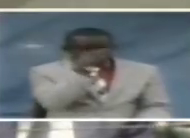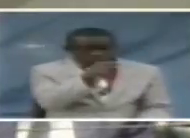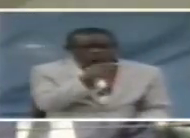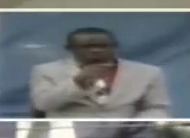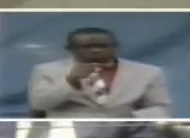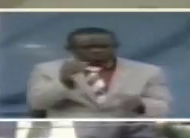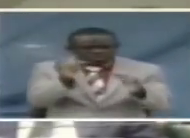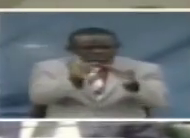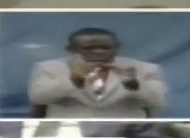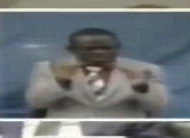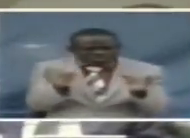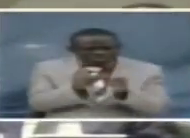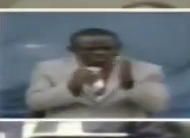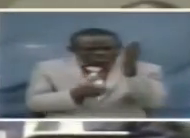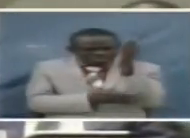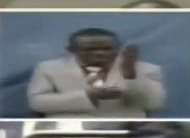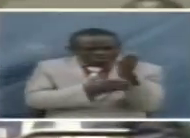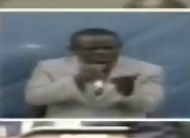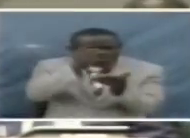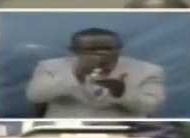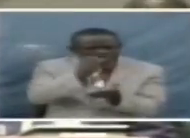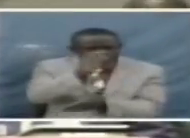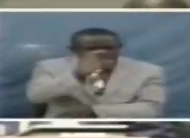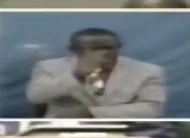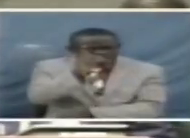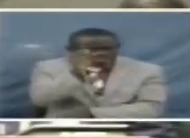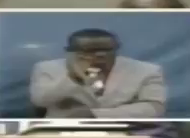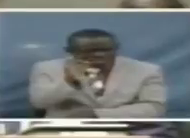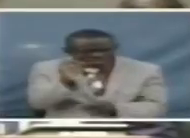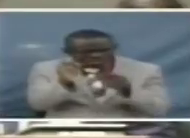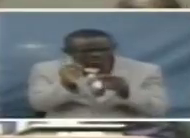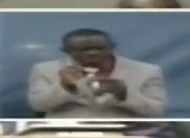Mwimbu the Constituency Development Fund